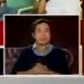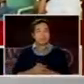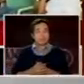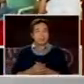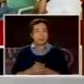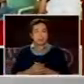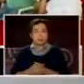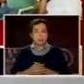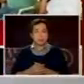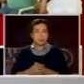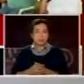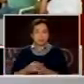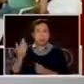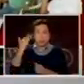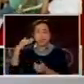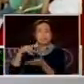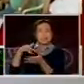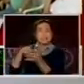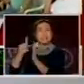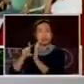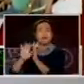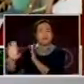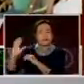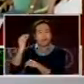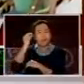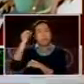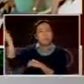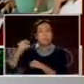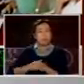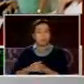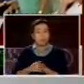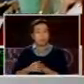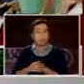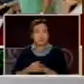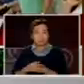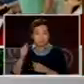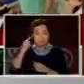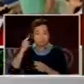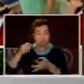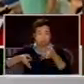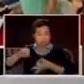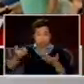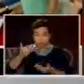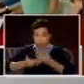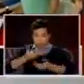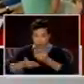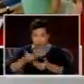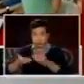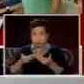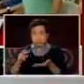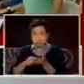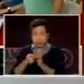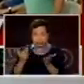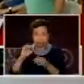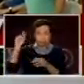Why do you study law if that is your opinion? At bakit matawagin na quasi-judicial itong proceedings na ito? If it's all purely political